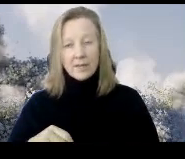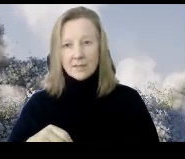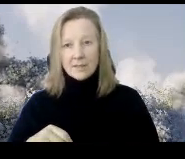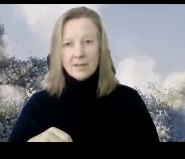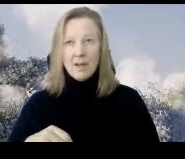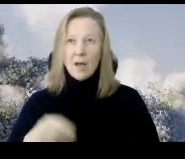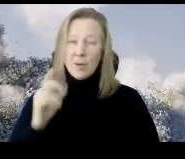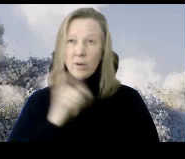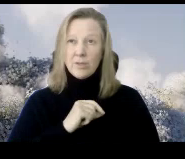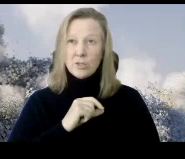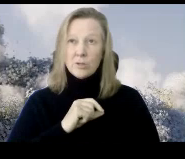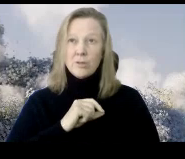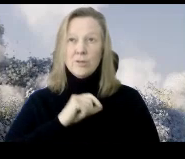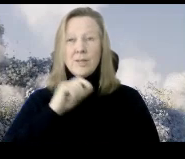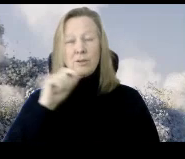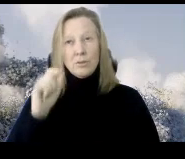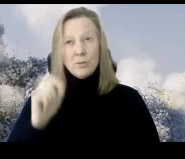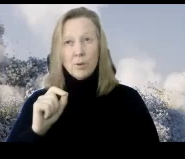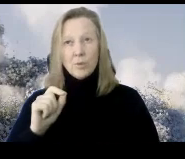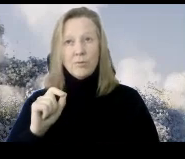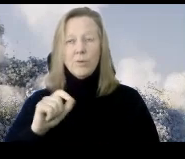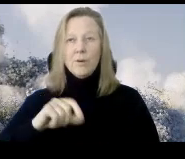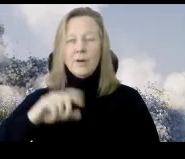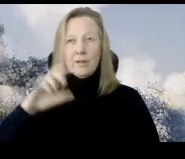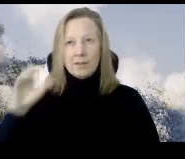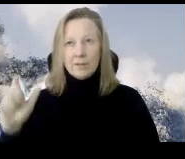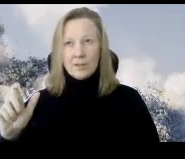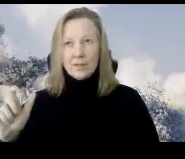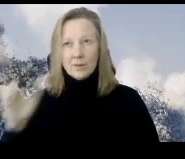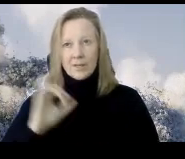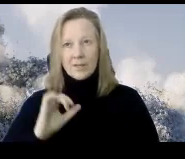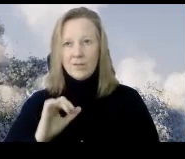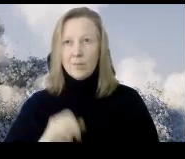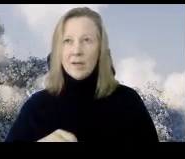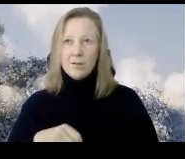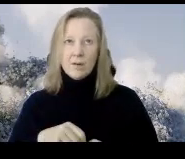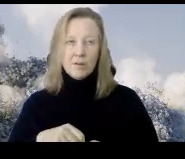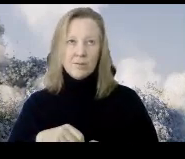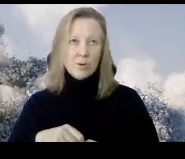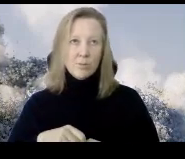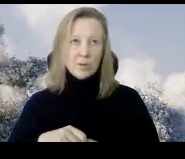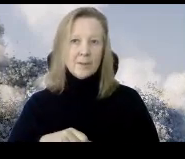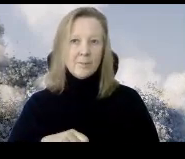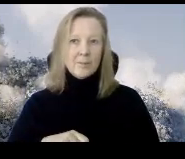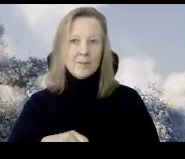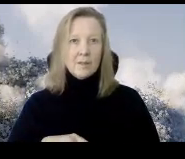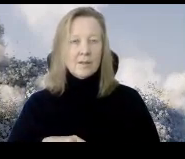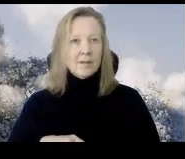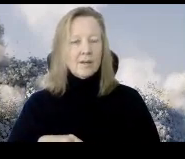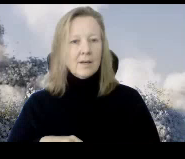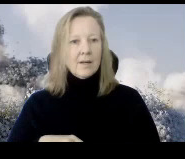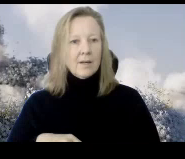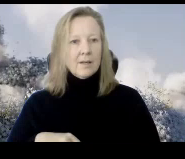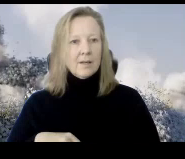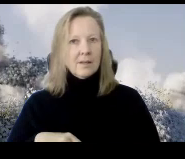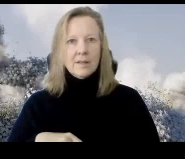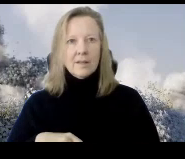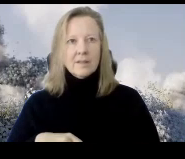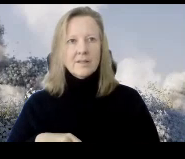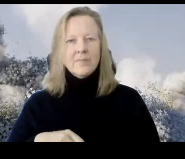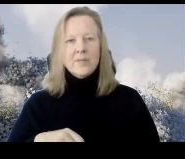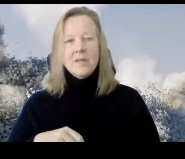not have classes, but you have an instructor that you're doing homework for, and you're getting feedback on all of your homework.